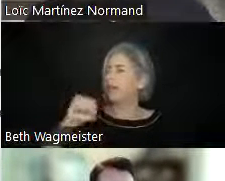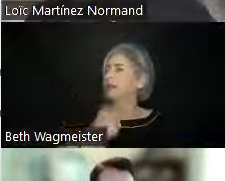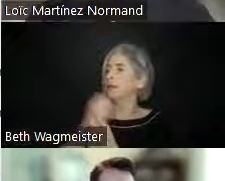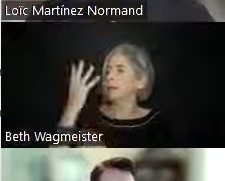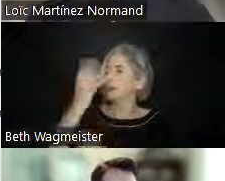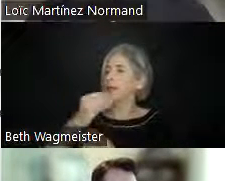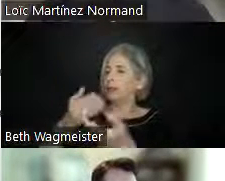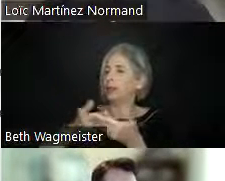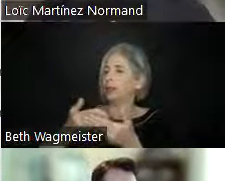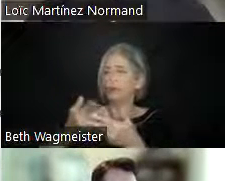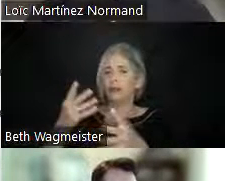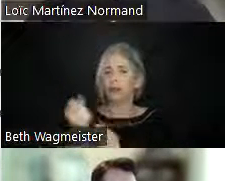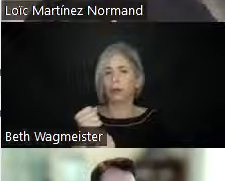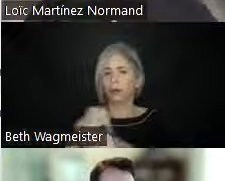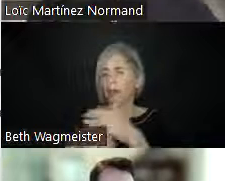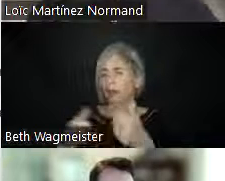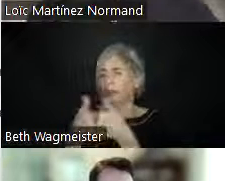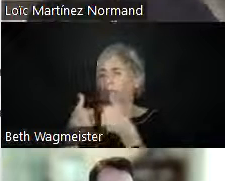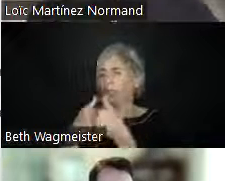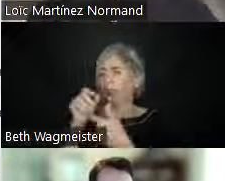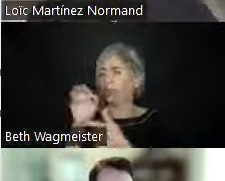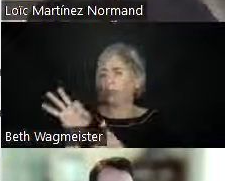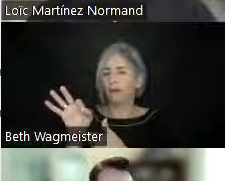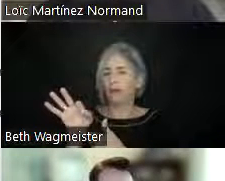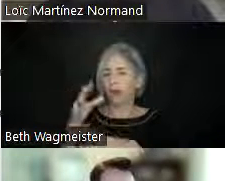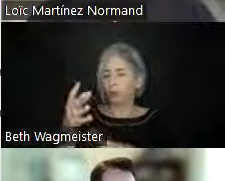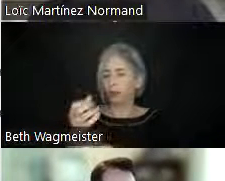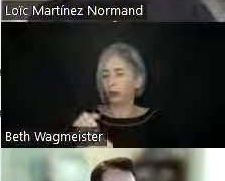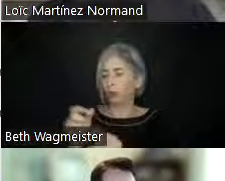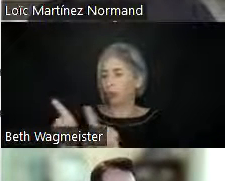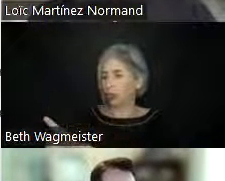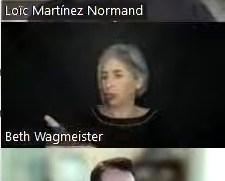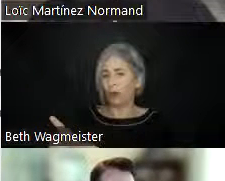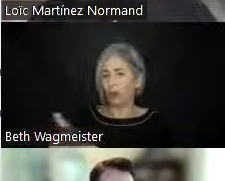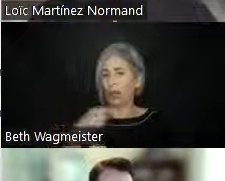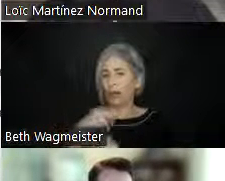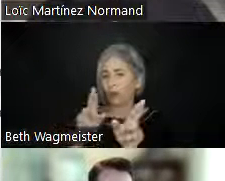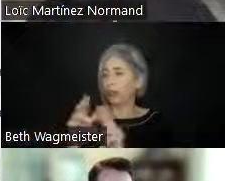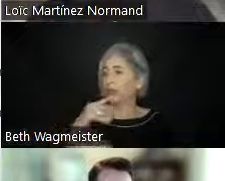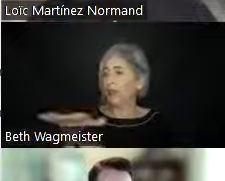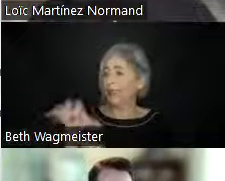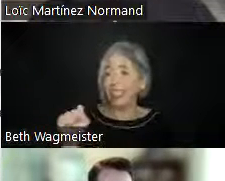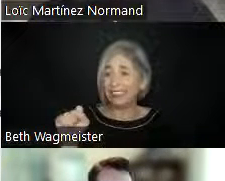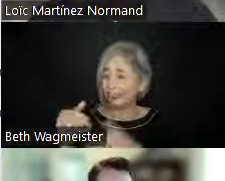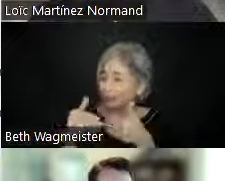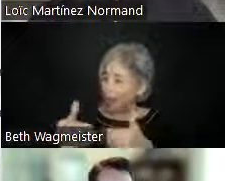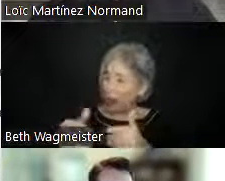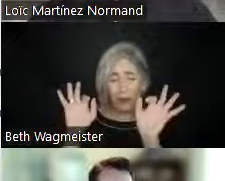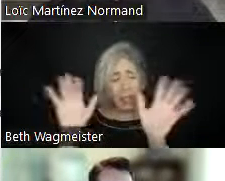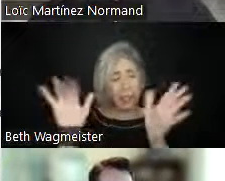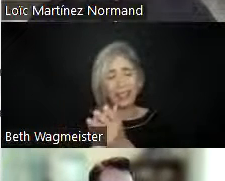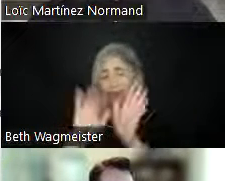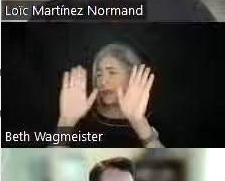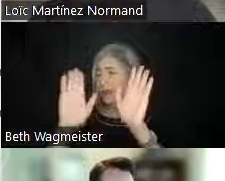whole issue of procurement and the challenge of procurement as well. I was ready to say, yes, let's just go with it. That's wonderful.